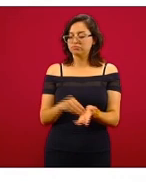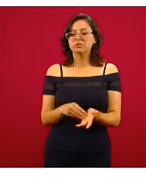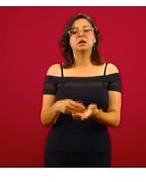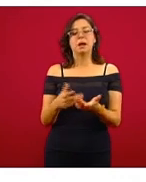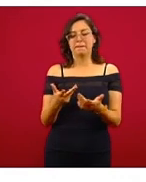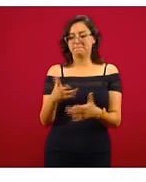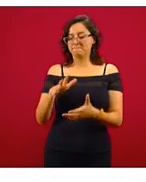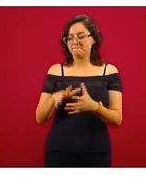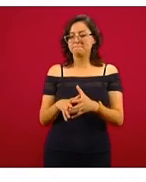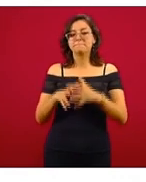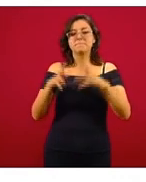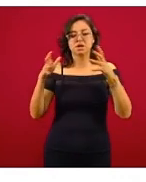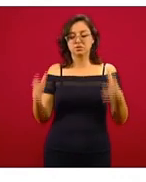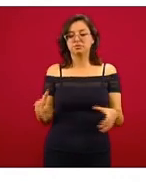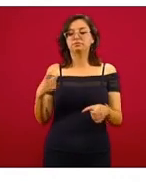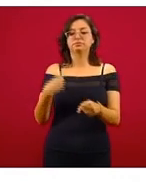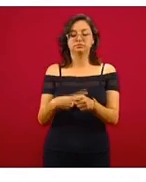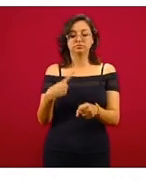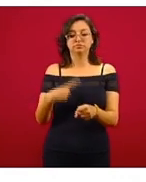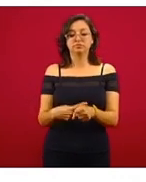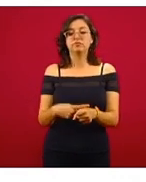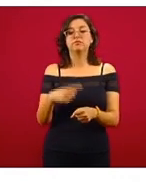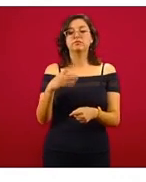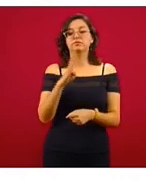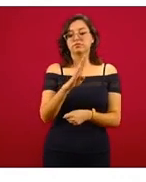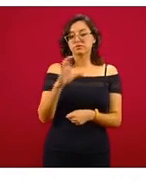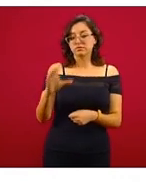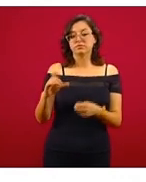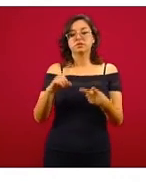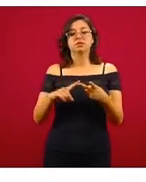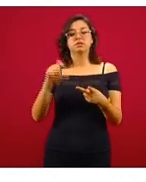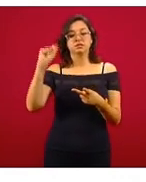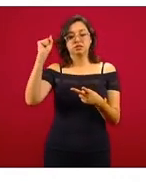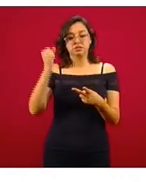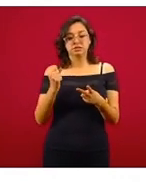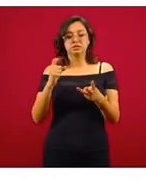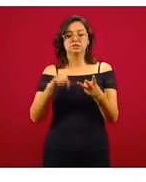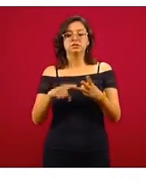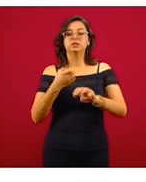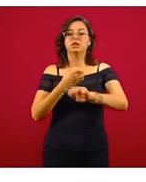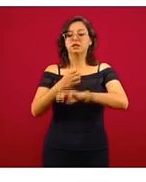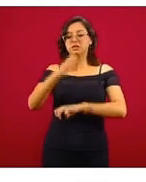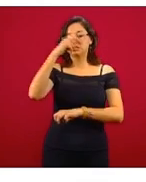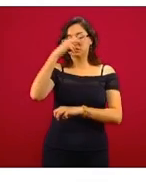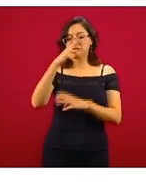And of course, those states that showed an early